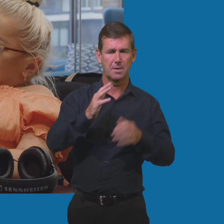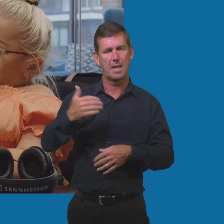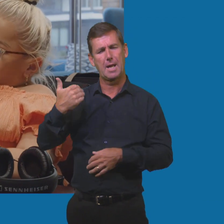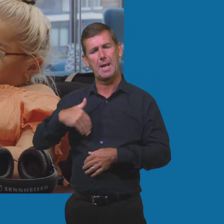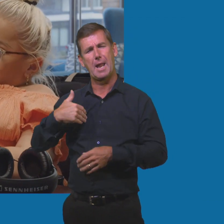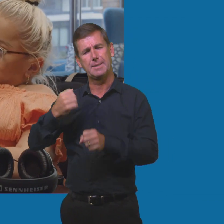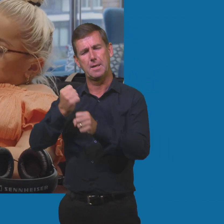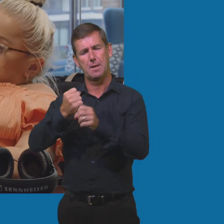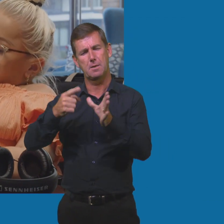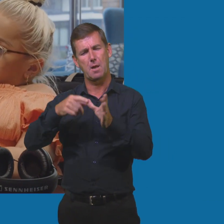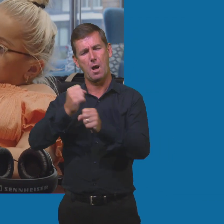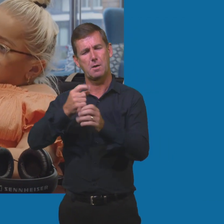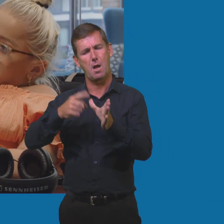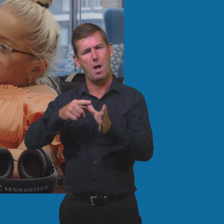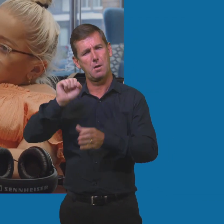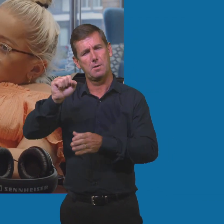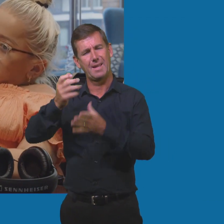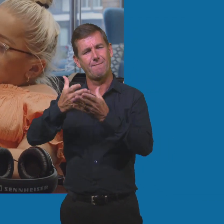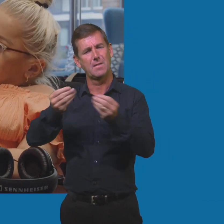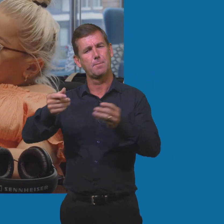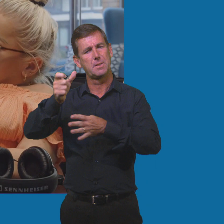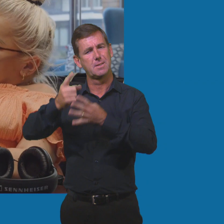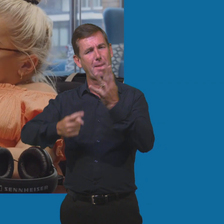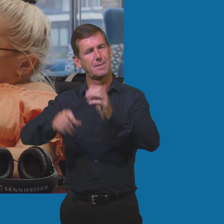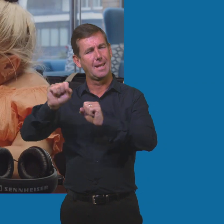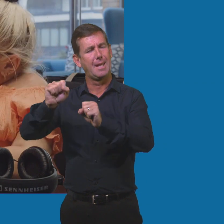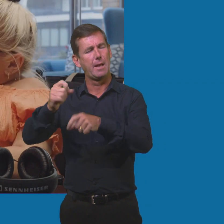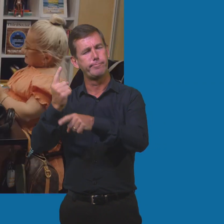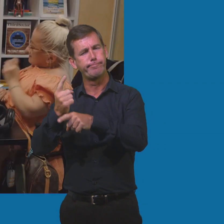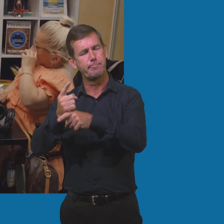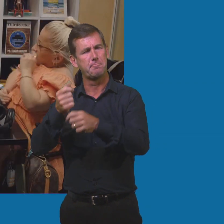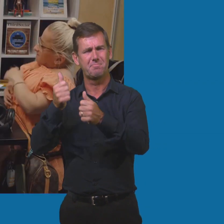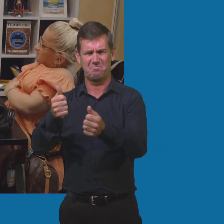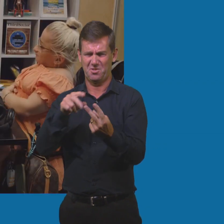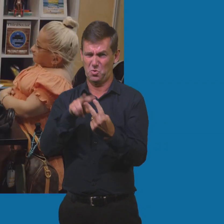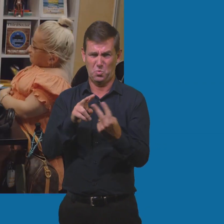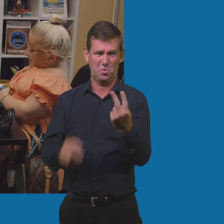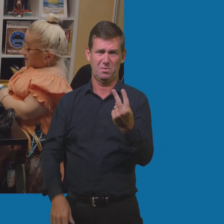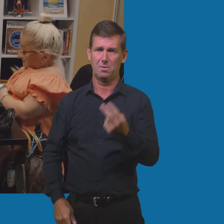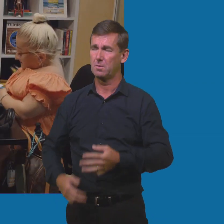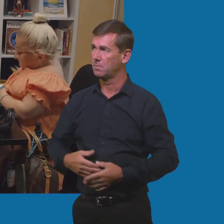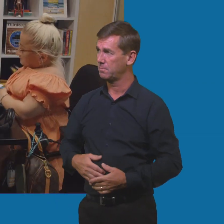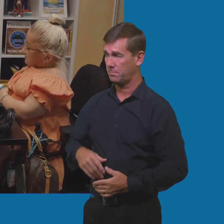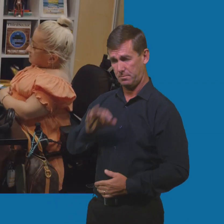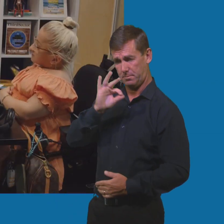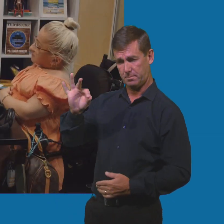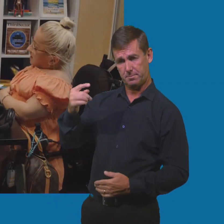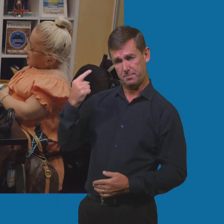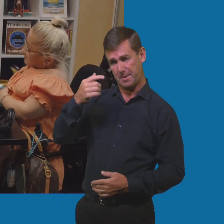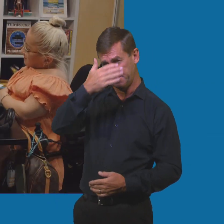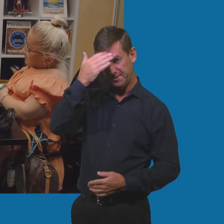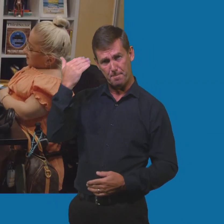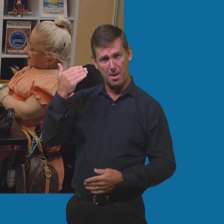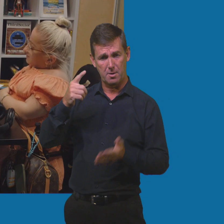spoken about her invisible disability. But apart from that, I mean, over the summer we had Lewis Capaldi at Glastonbury, which was a